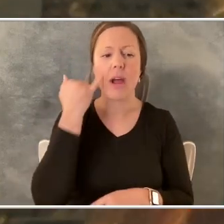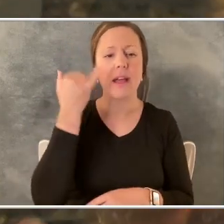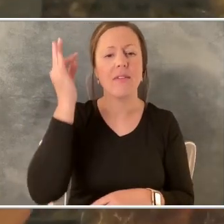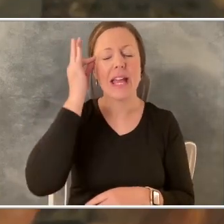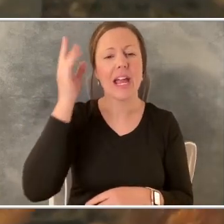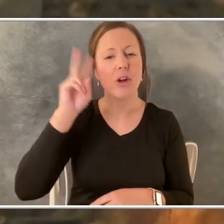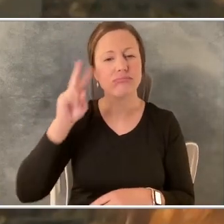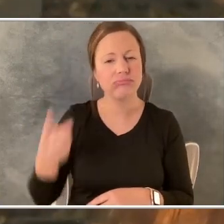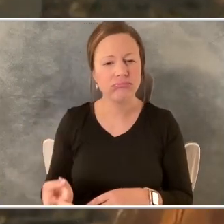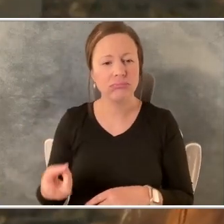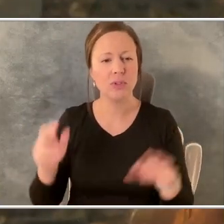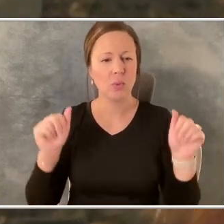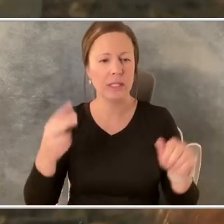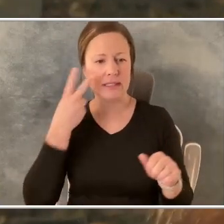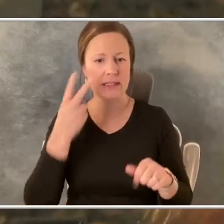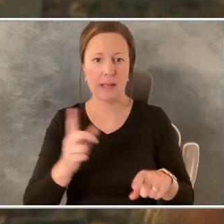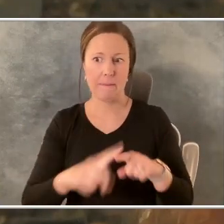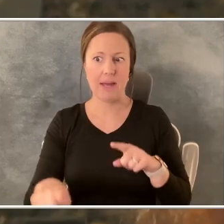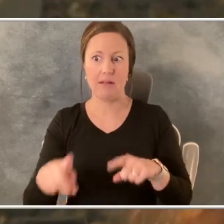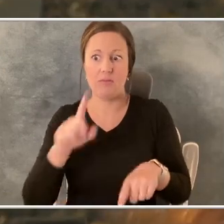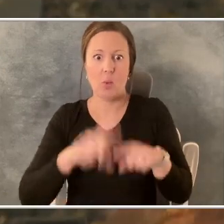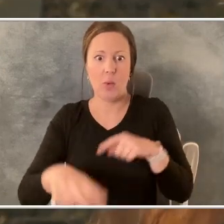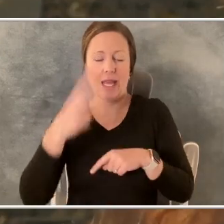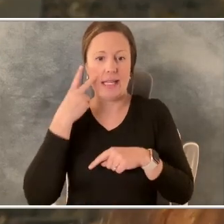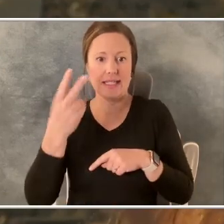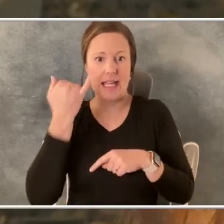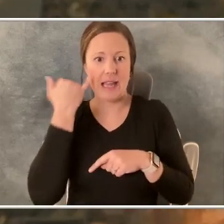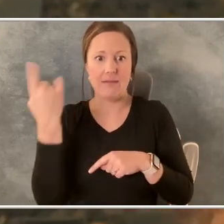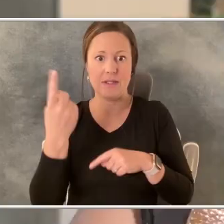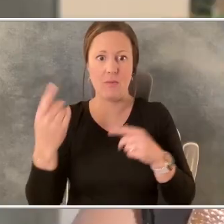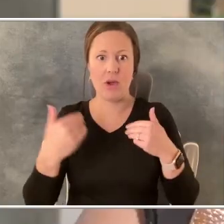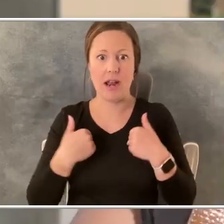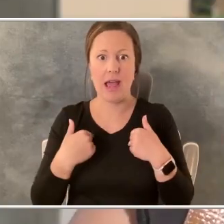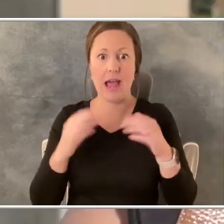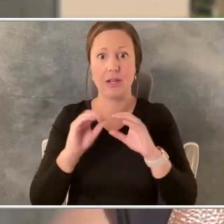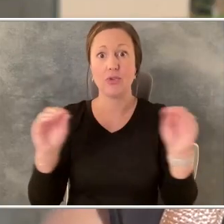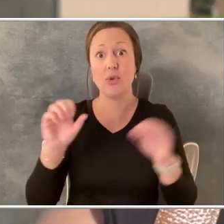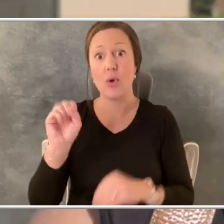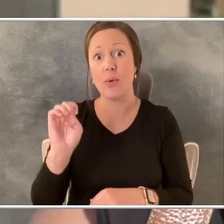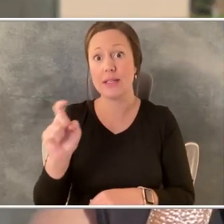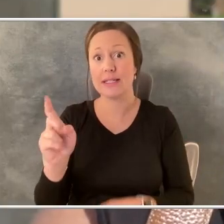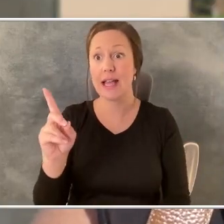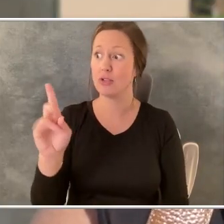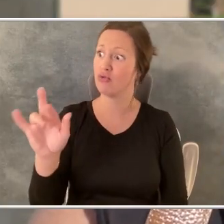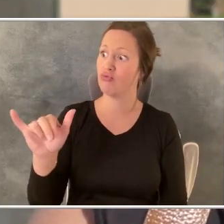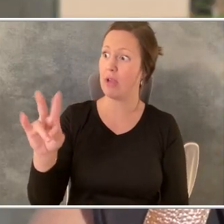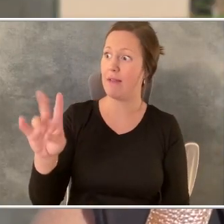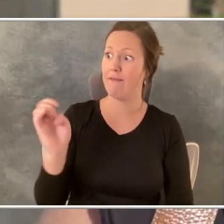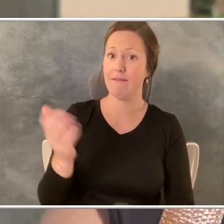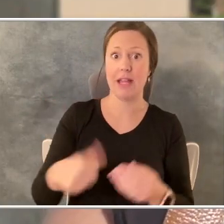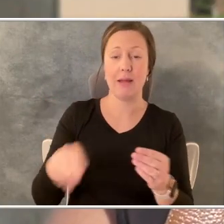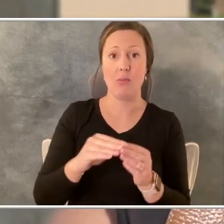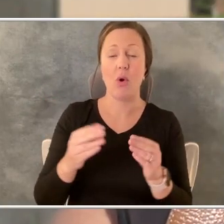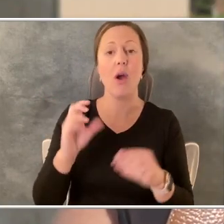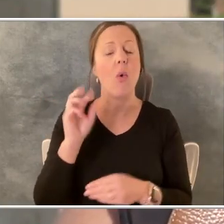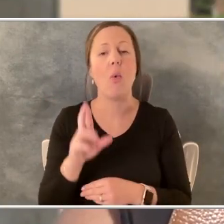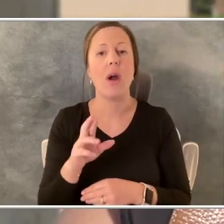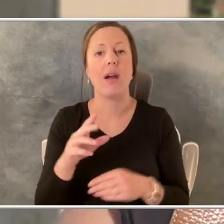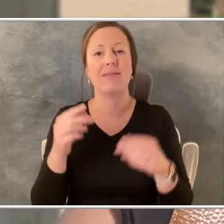see in your people like, she has no sex drive anymore. The joint pain, I did not expect the joint pain. It was in